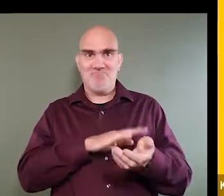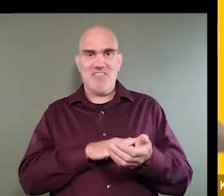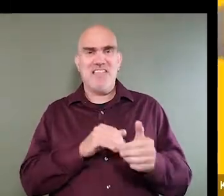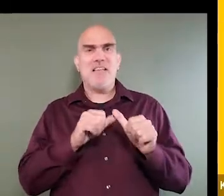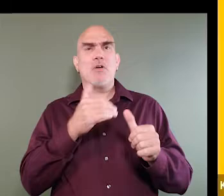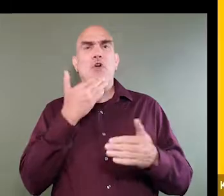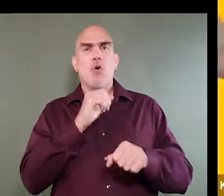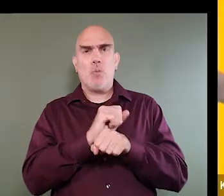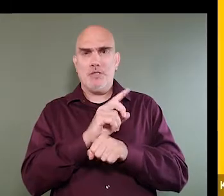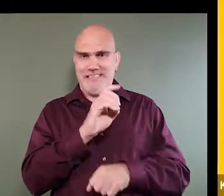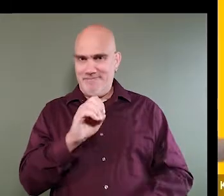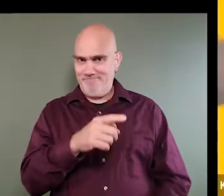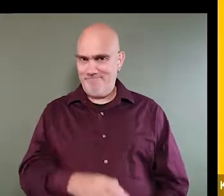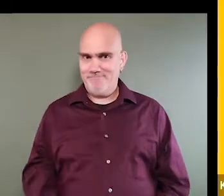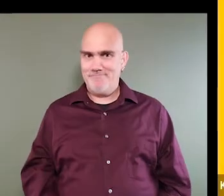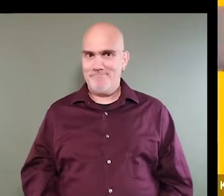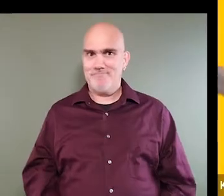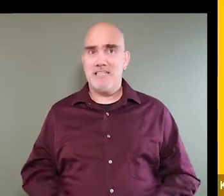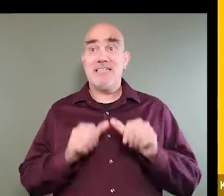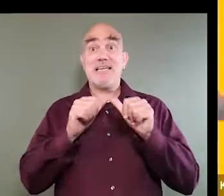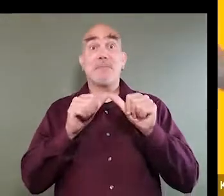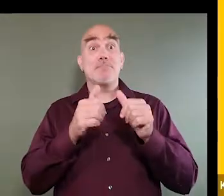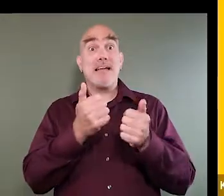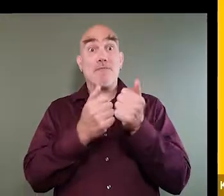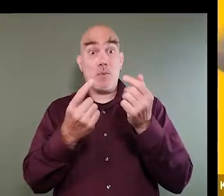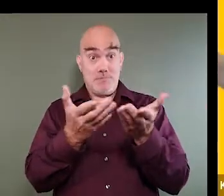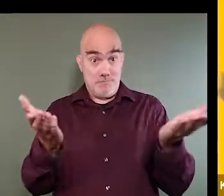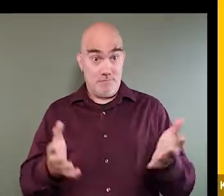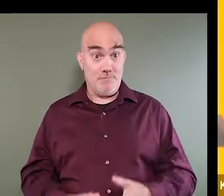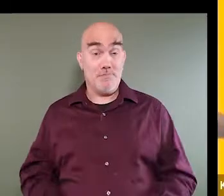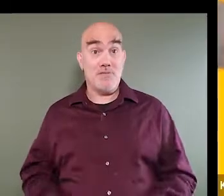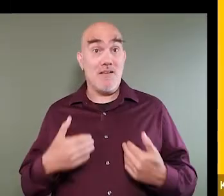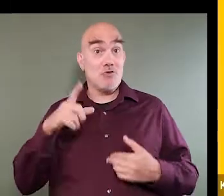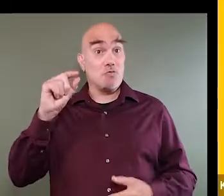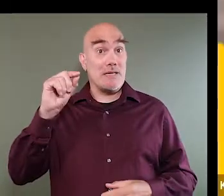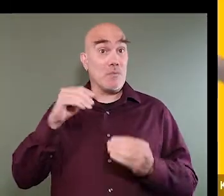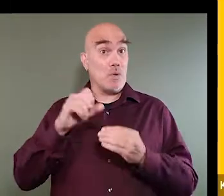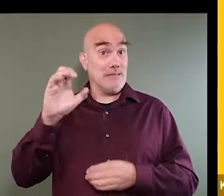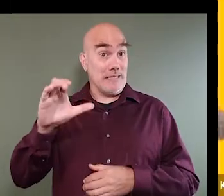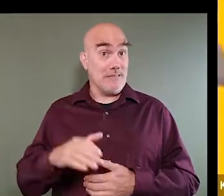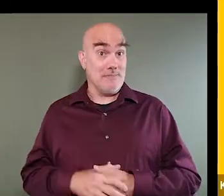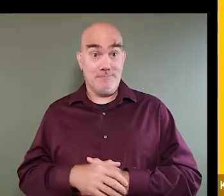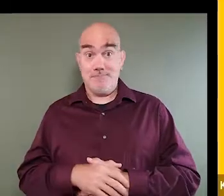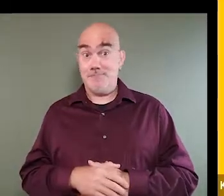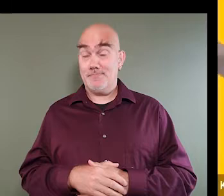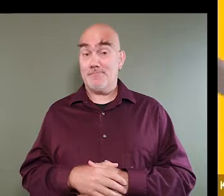Keep up that good work, D. Keep it up, everybody. You got 20 more seconds.